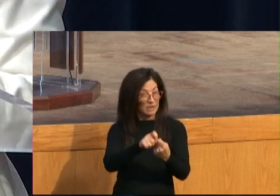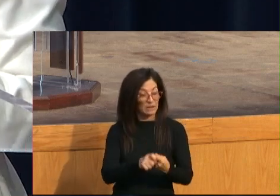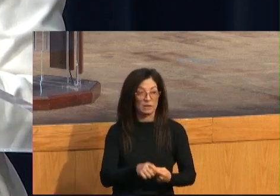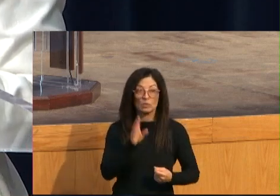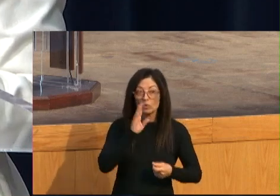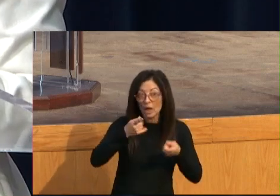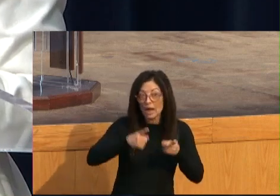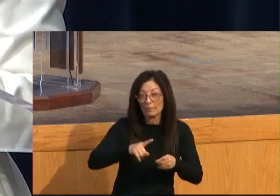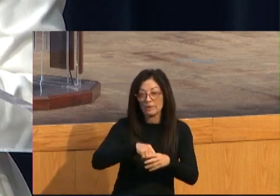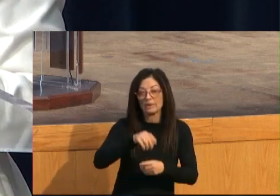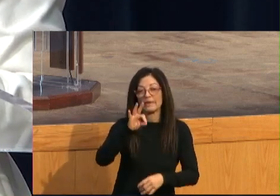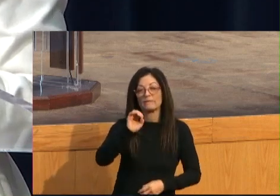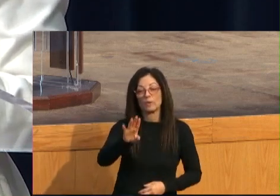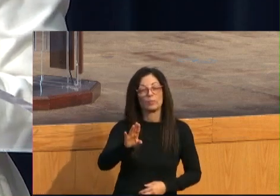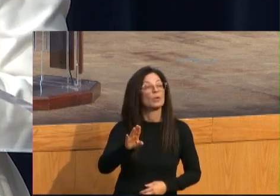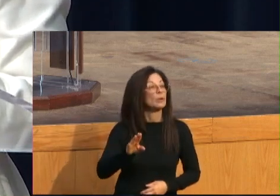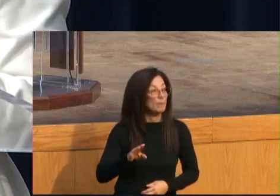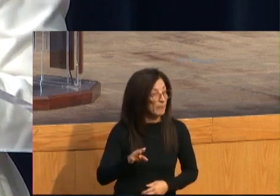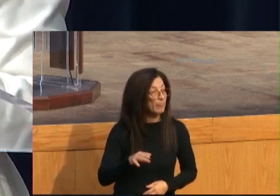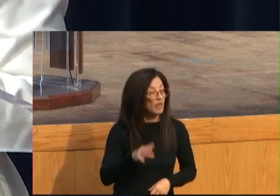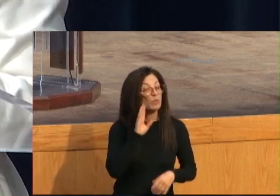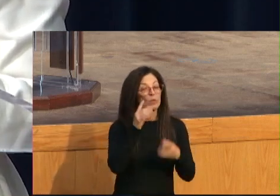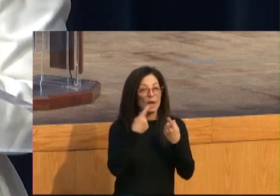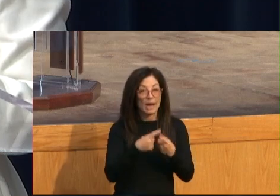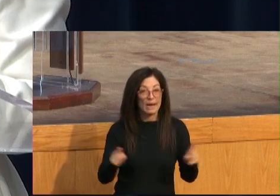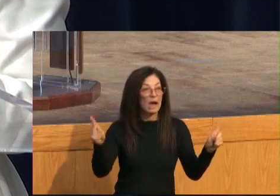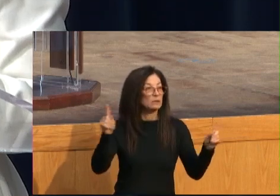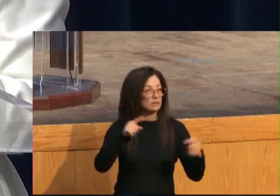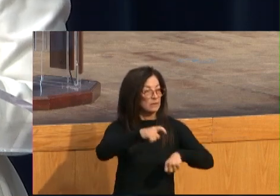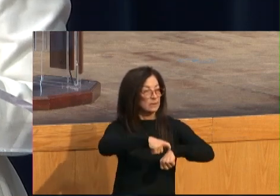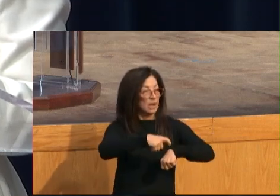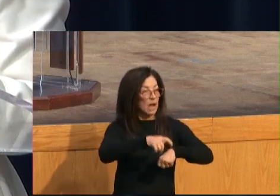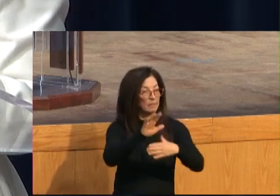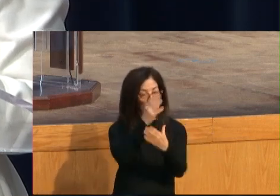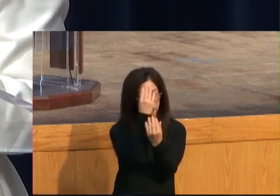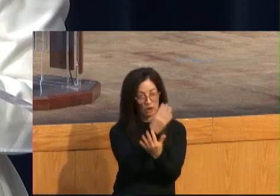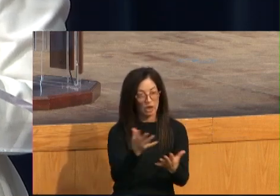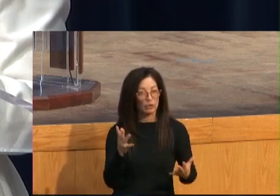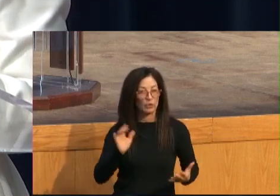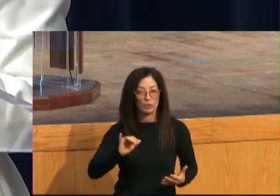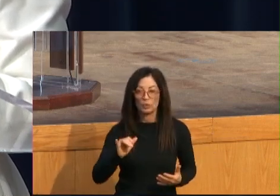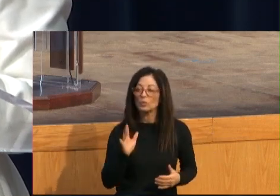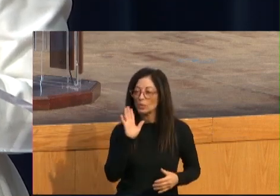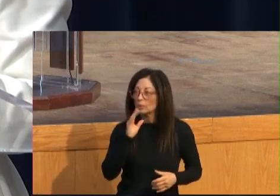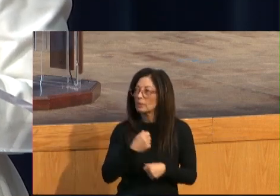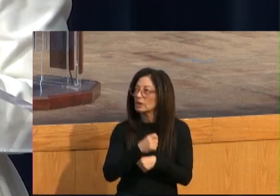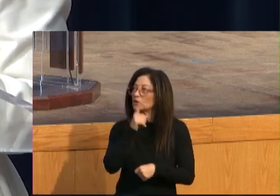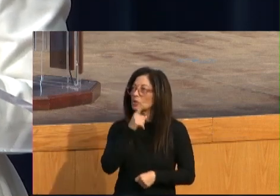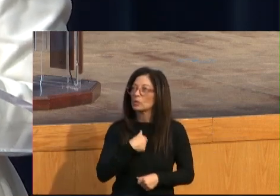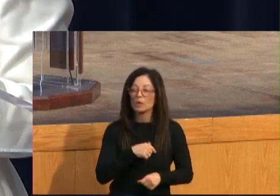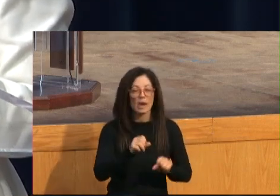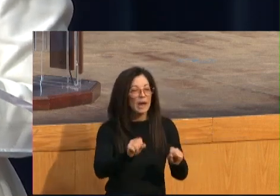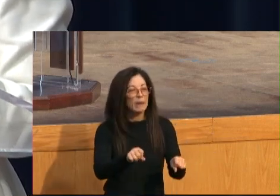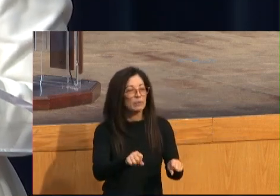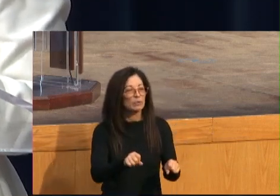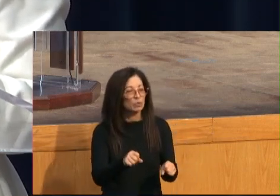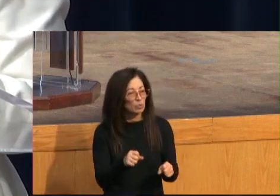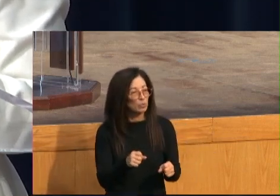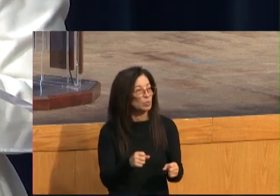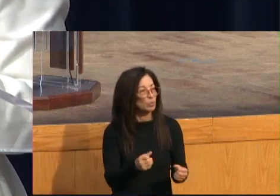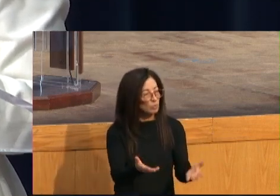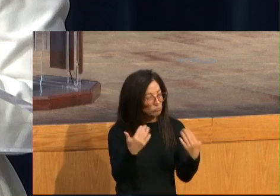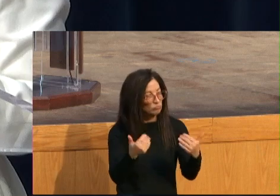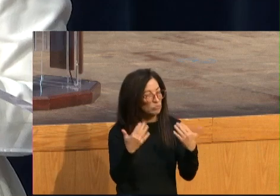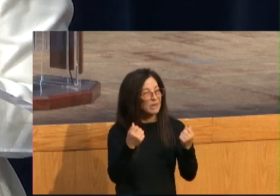in February for you. We'll announce those and share them. We'll do 2 to make sure that we are able to get in as many